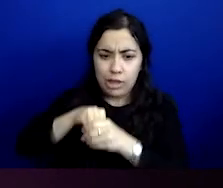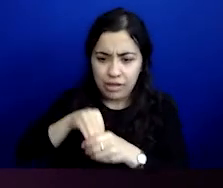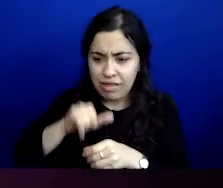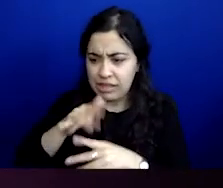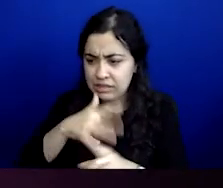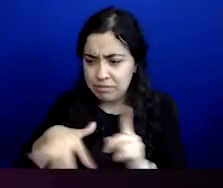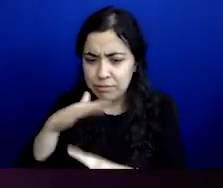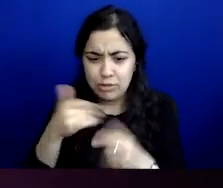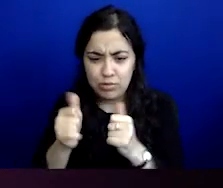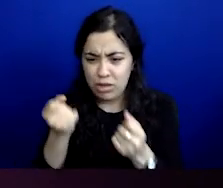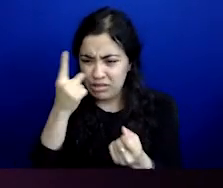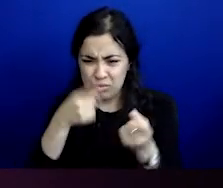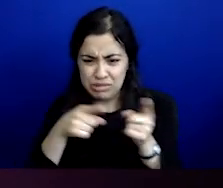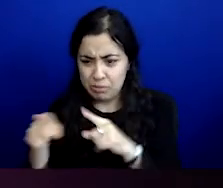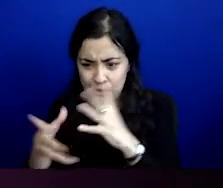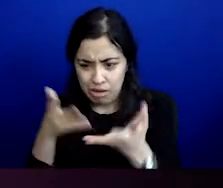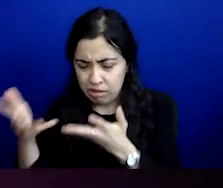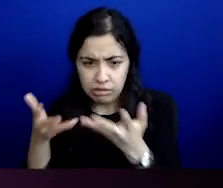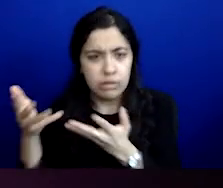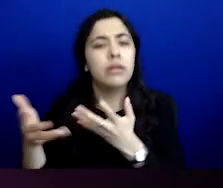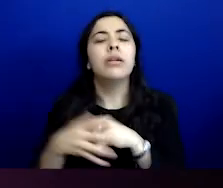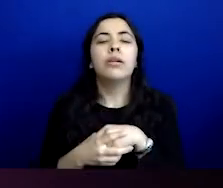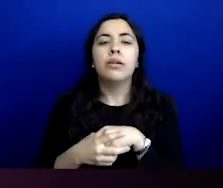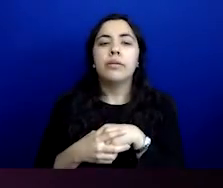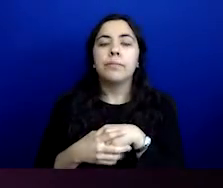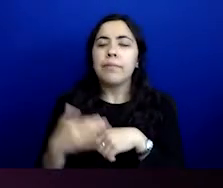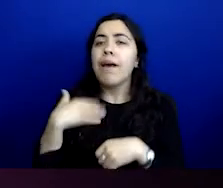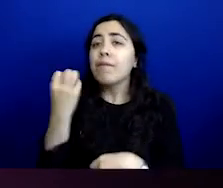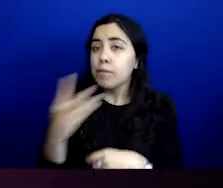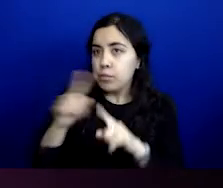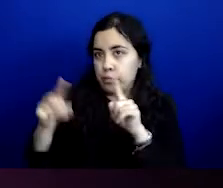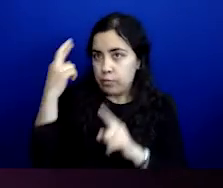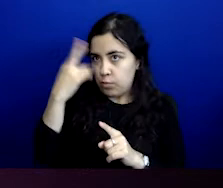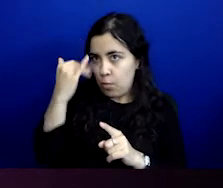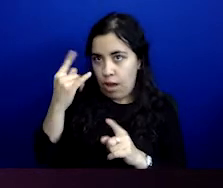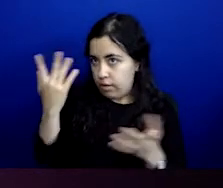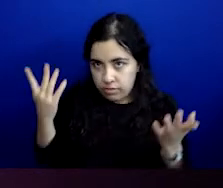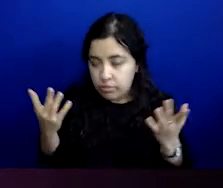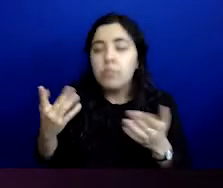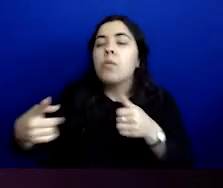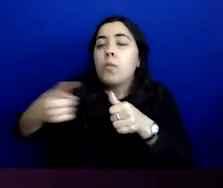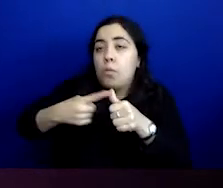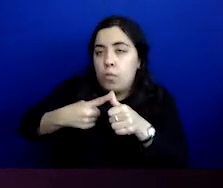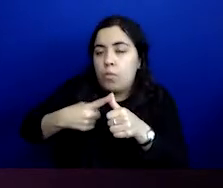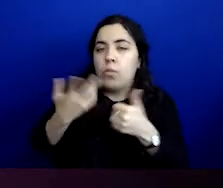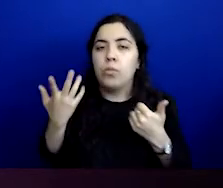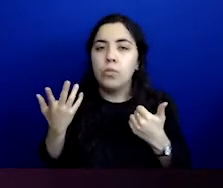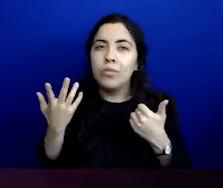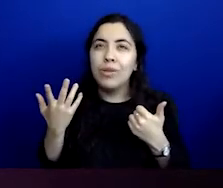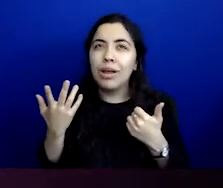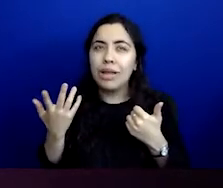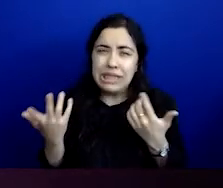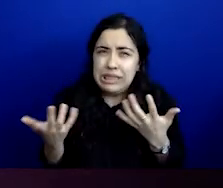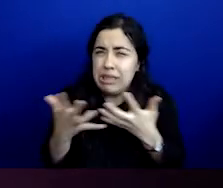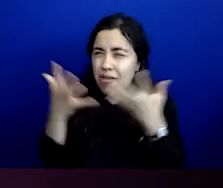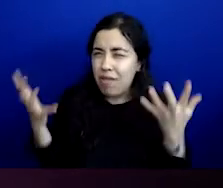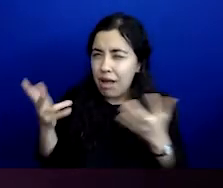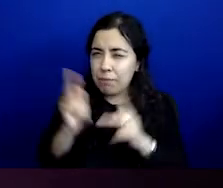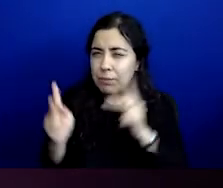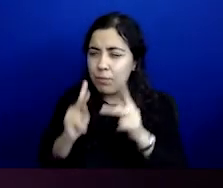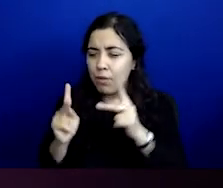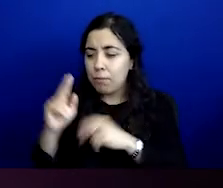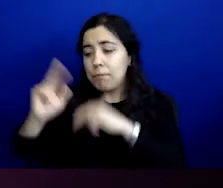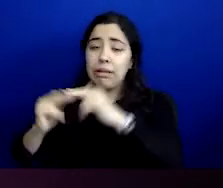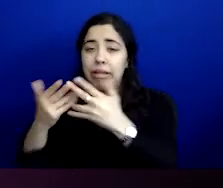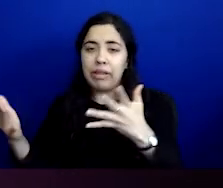and try to understand what's going on. Because there's a few different reasons. One of the reasons is that it's just a lot of people building